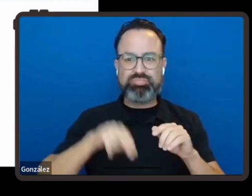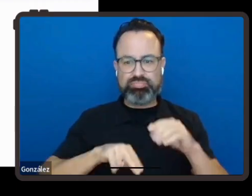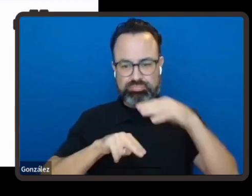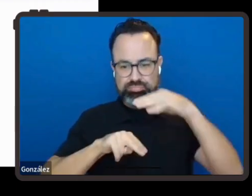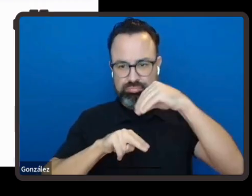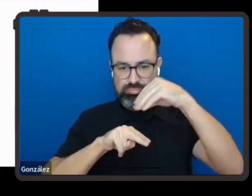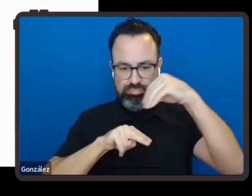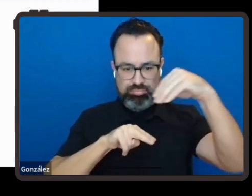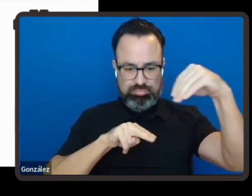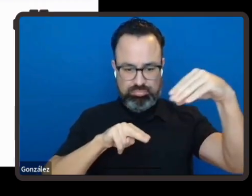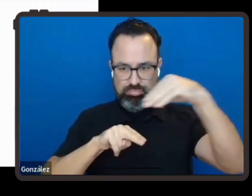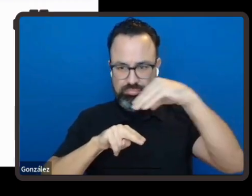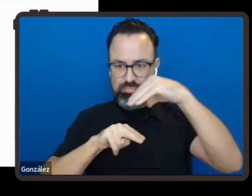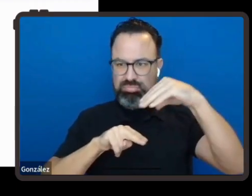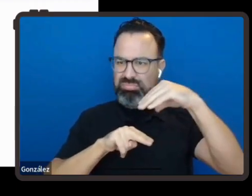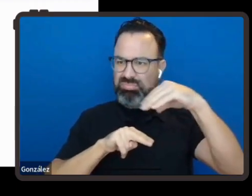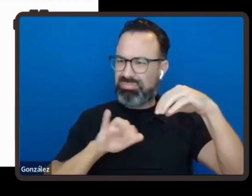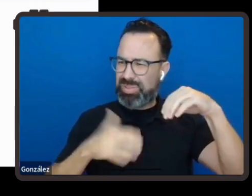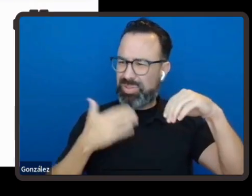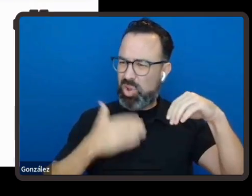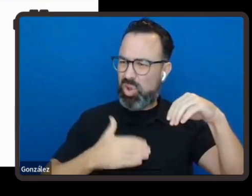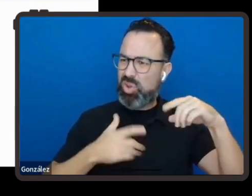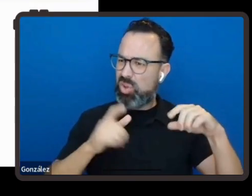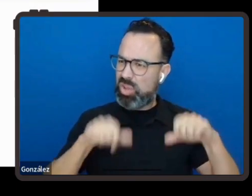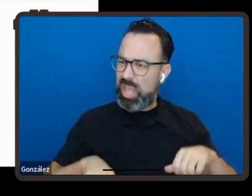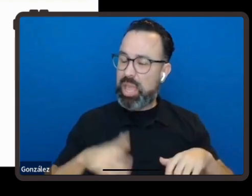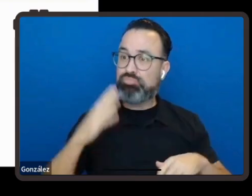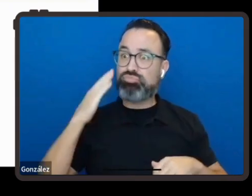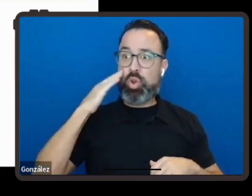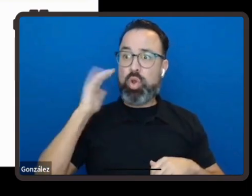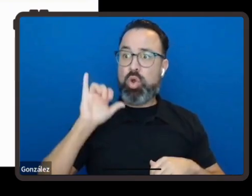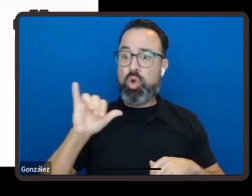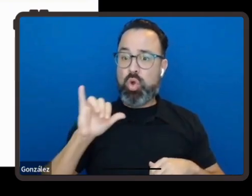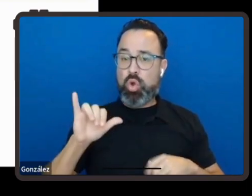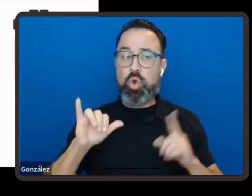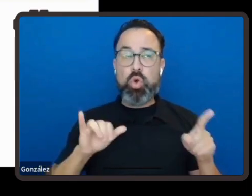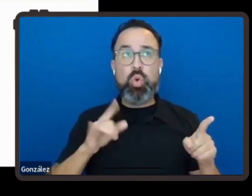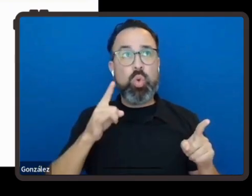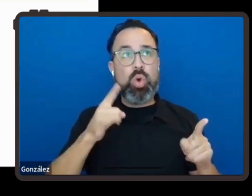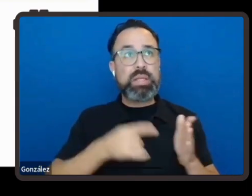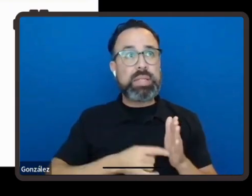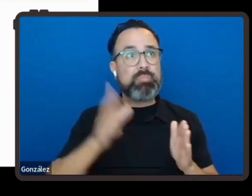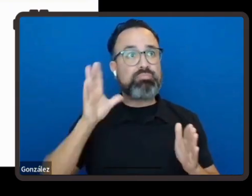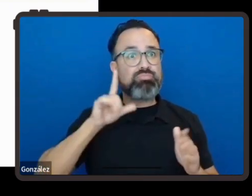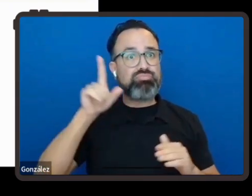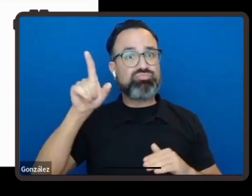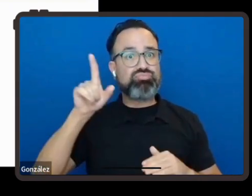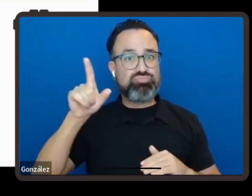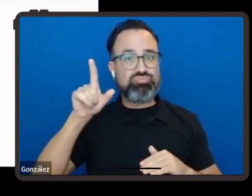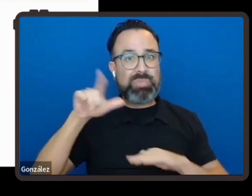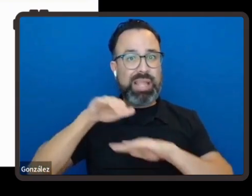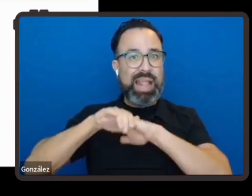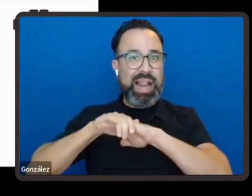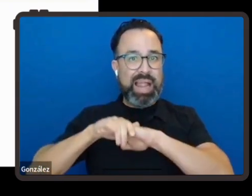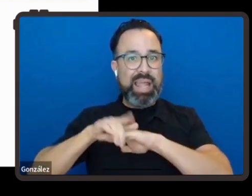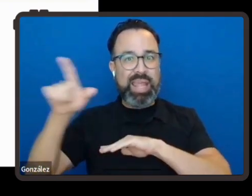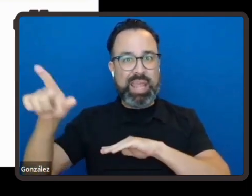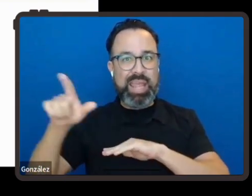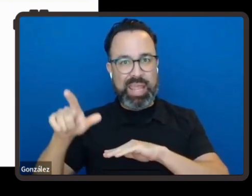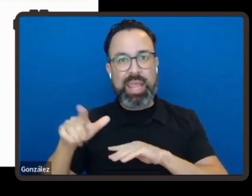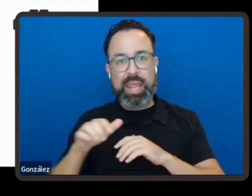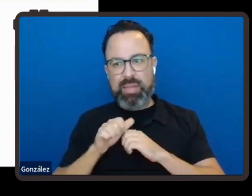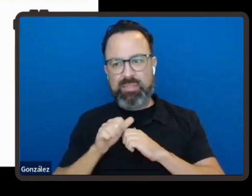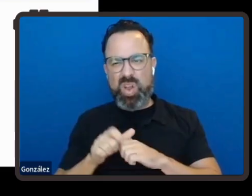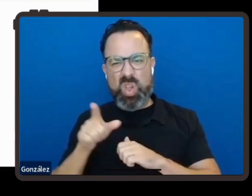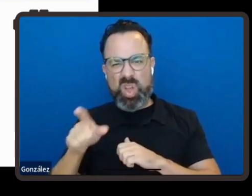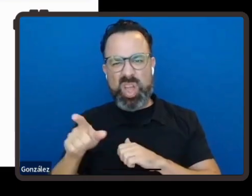have and know what it is. I followed a young man in England, and you could see how his DEXA scan sort